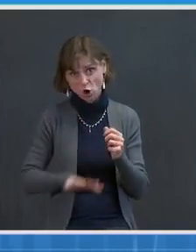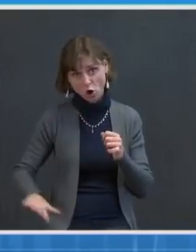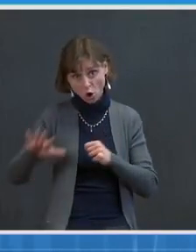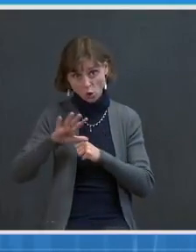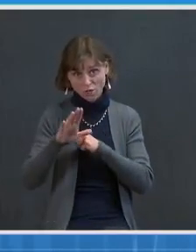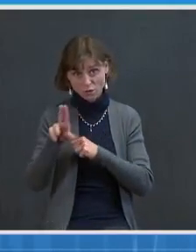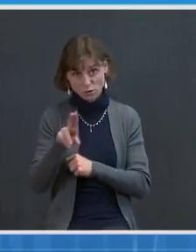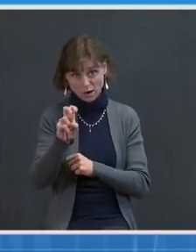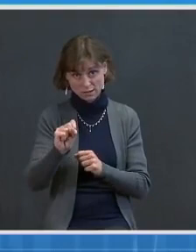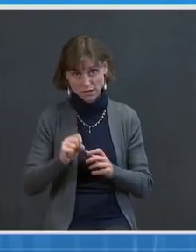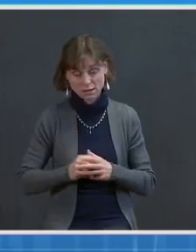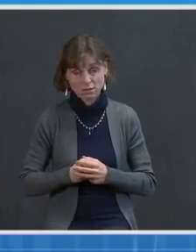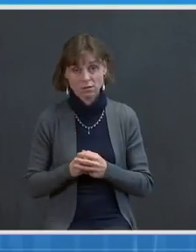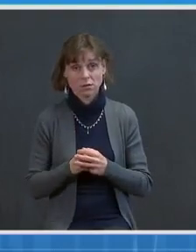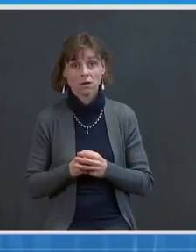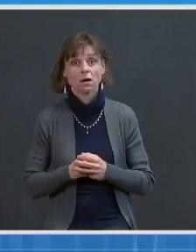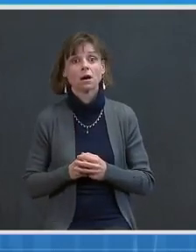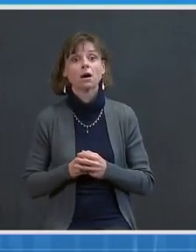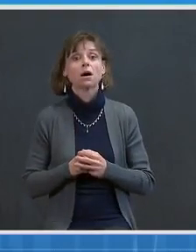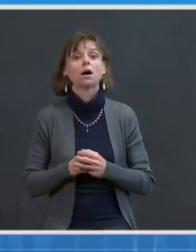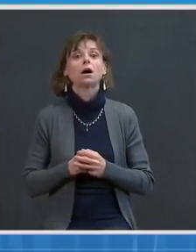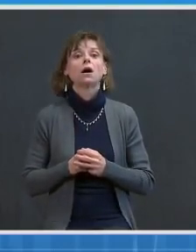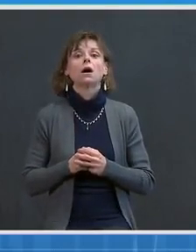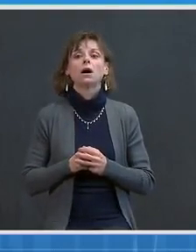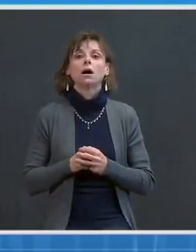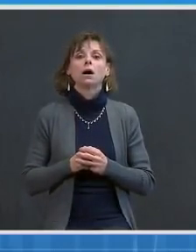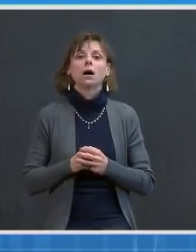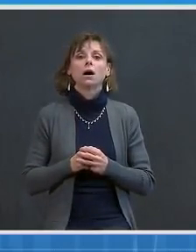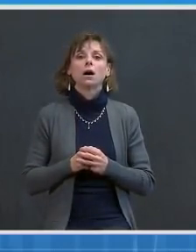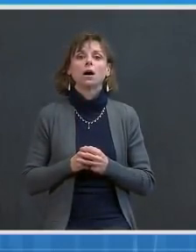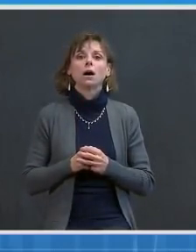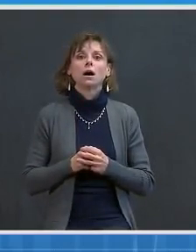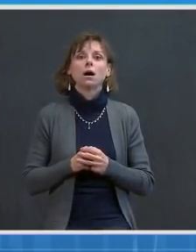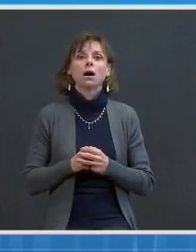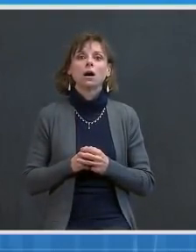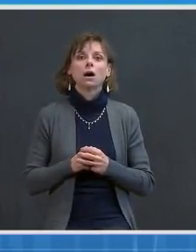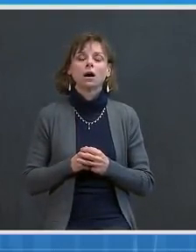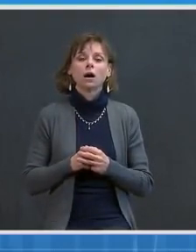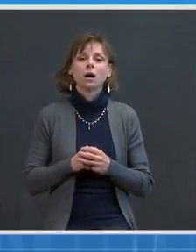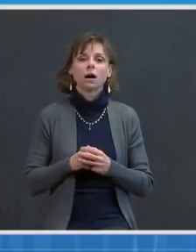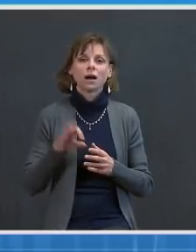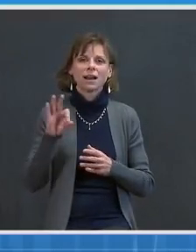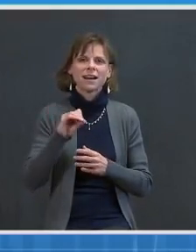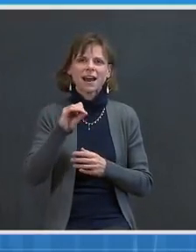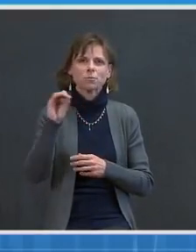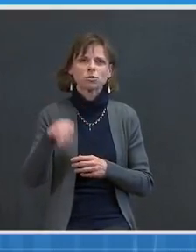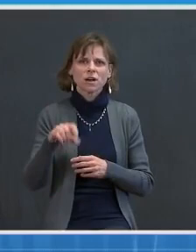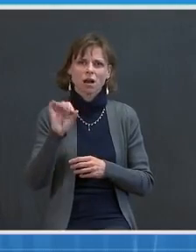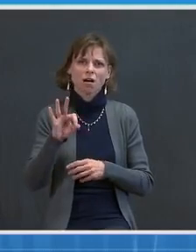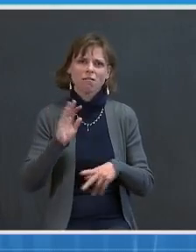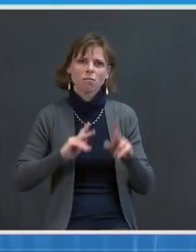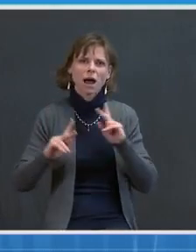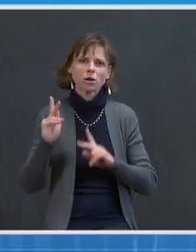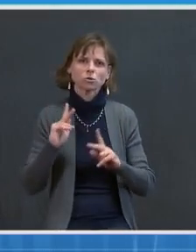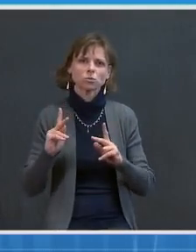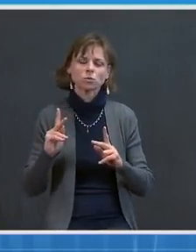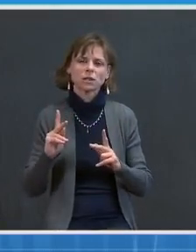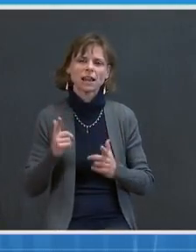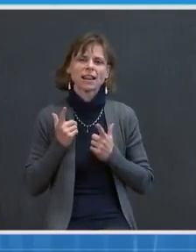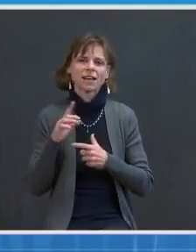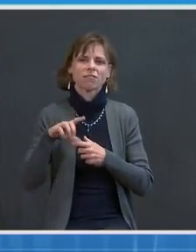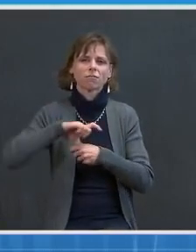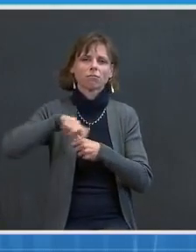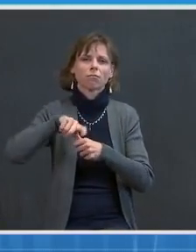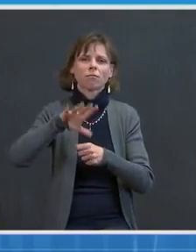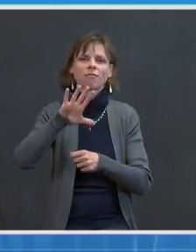country. We know that 90% of the population lives within 5 miles of a pharmacy. We are now rolling out to 250